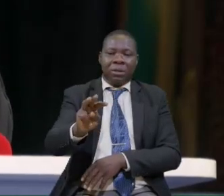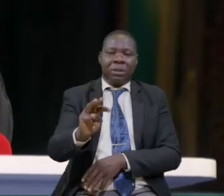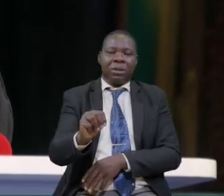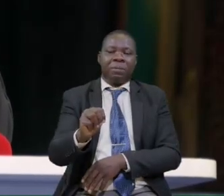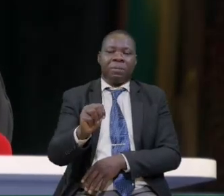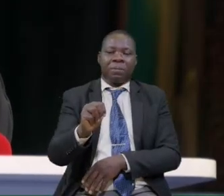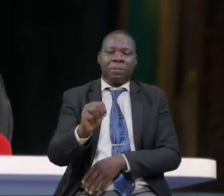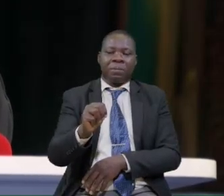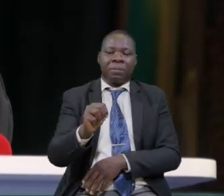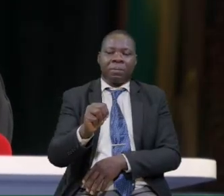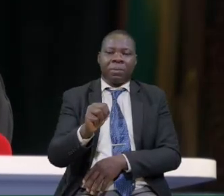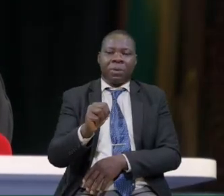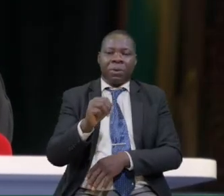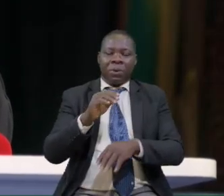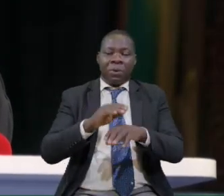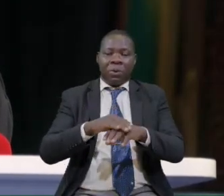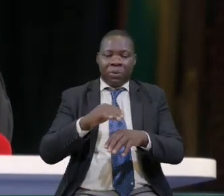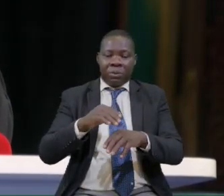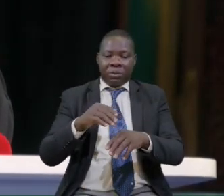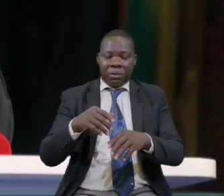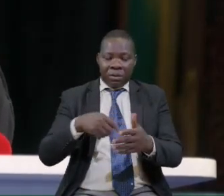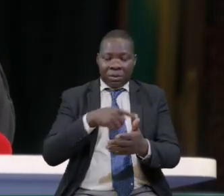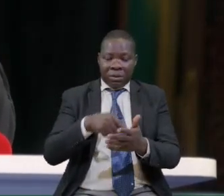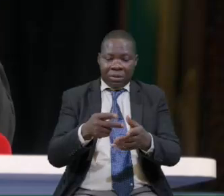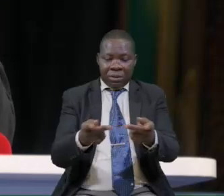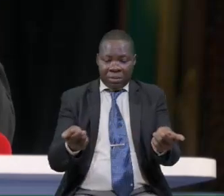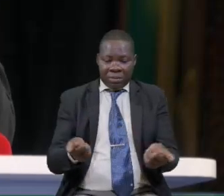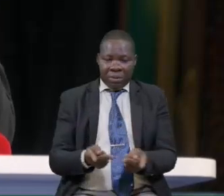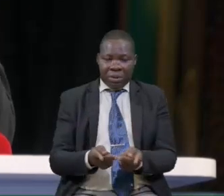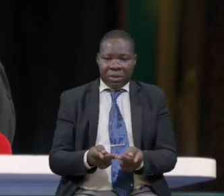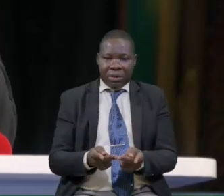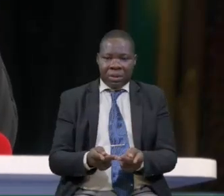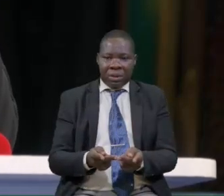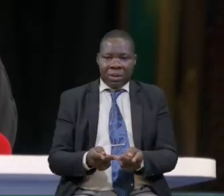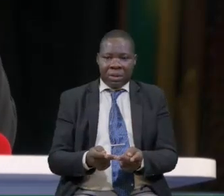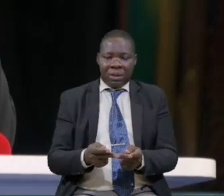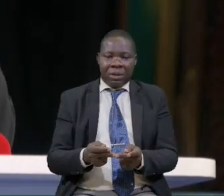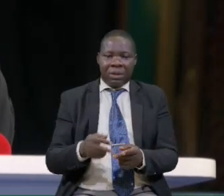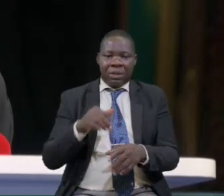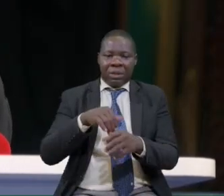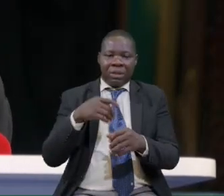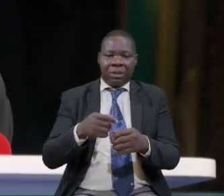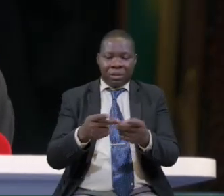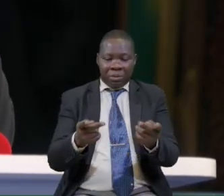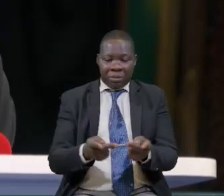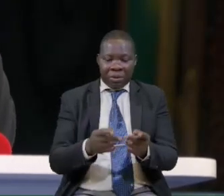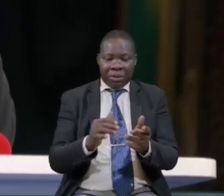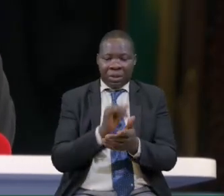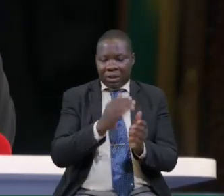on this premises, in the space that is by the assembly hall where we have